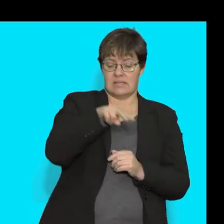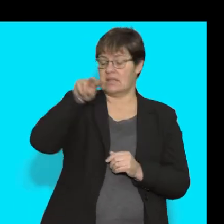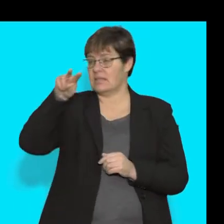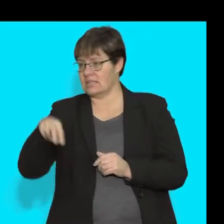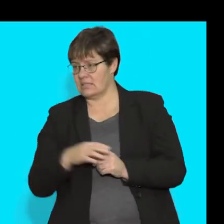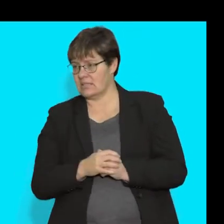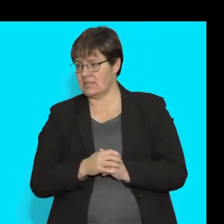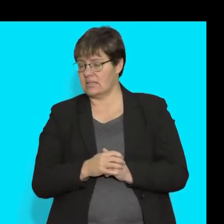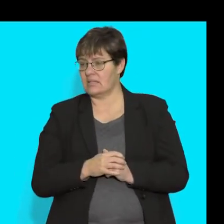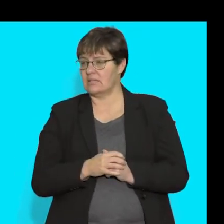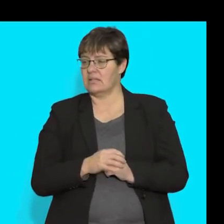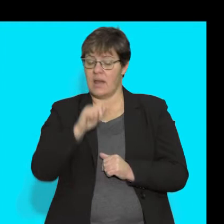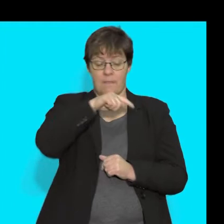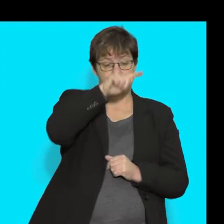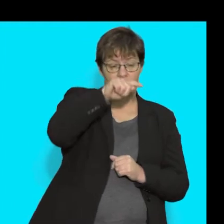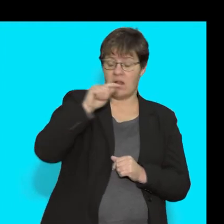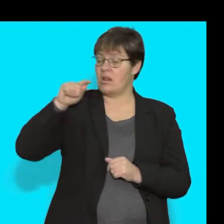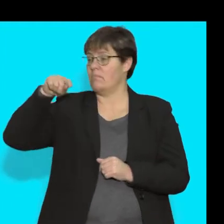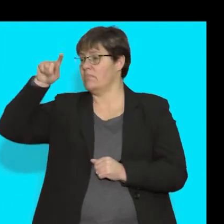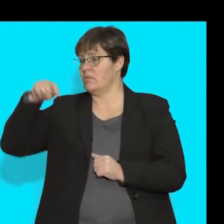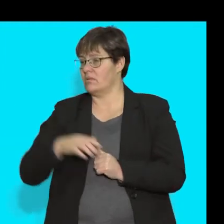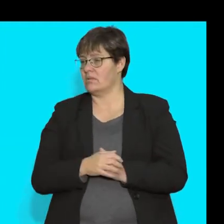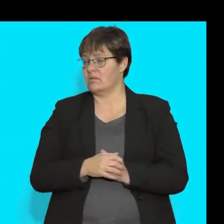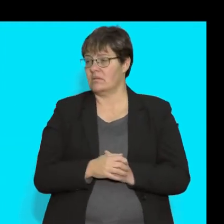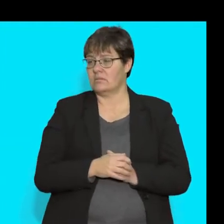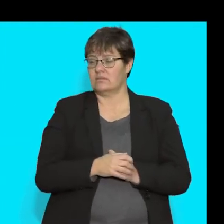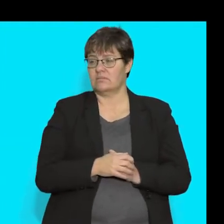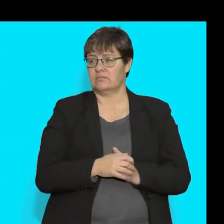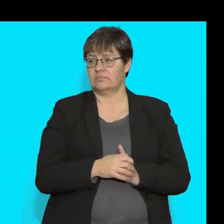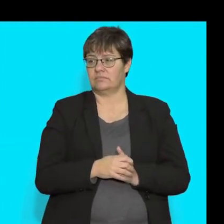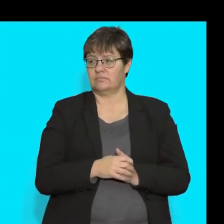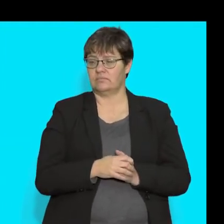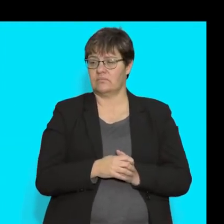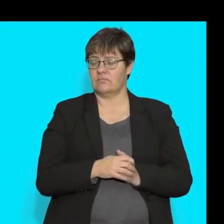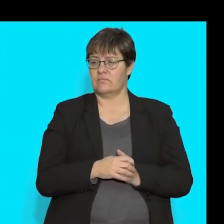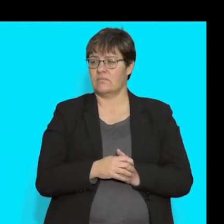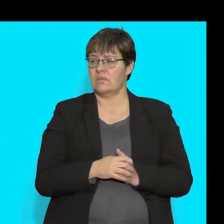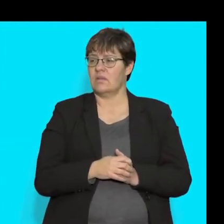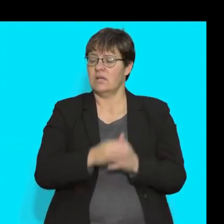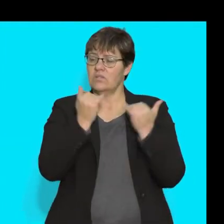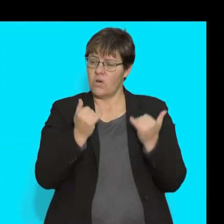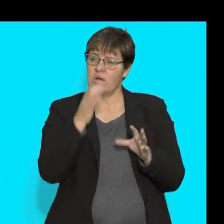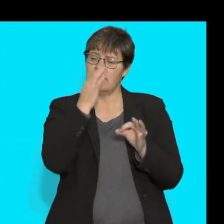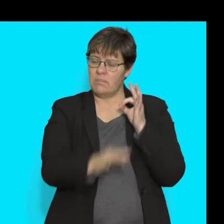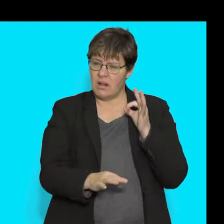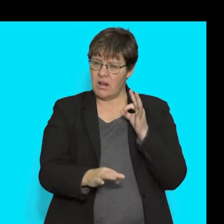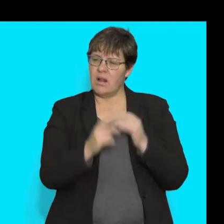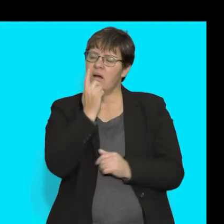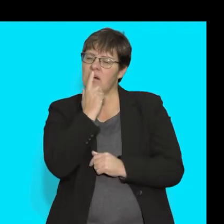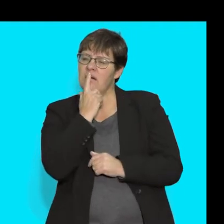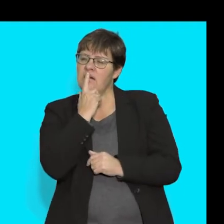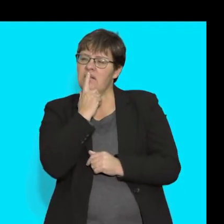equals to that line. This one here is equals to that one, meaning this is therefore parallel to that.